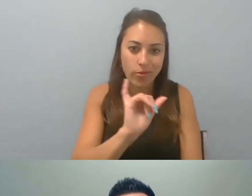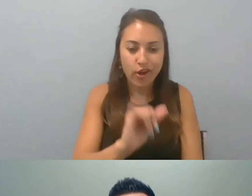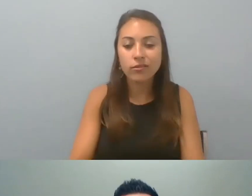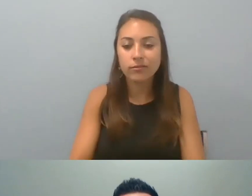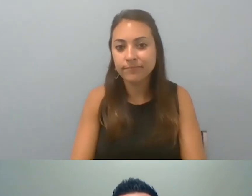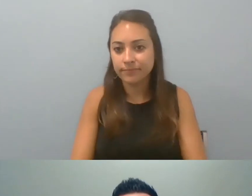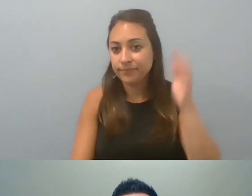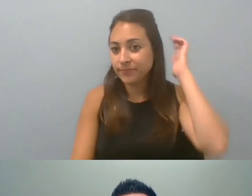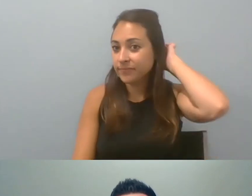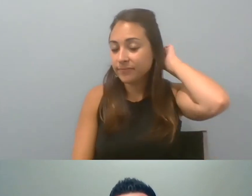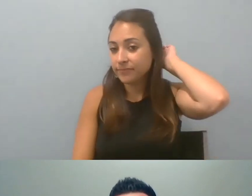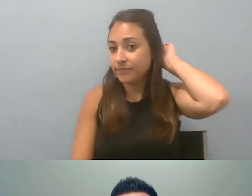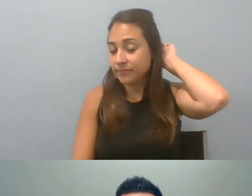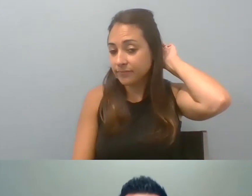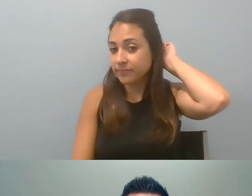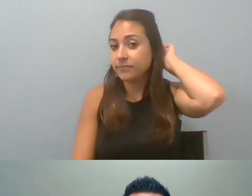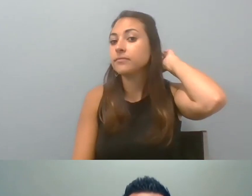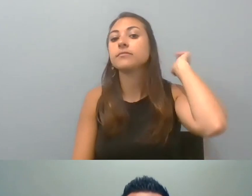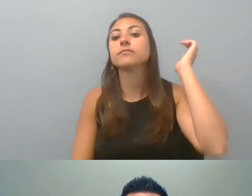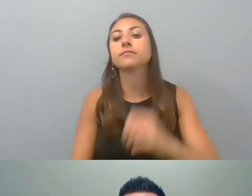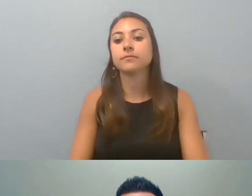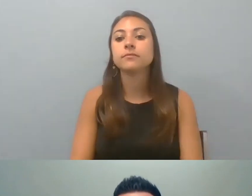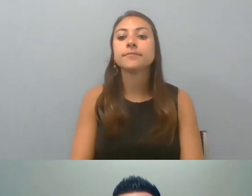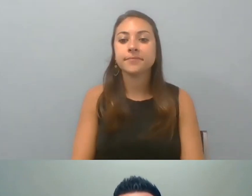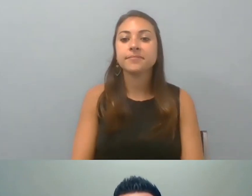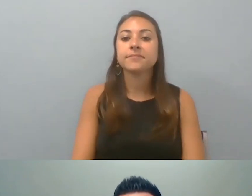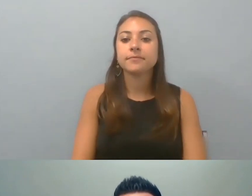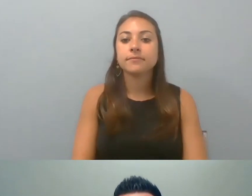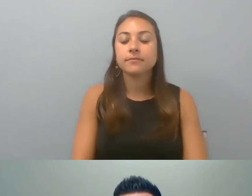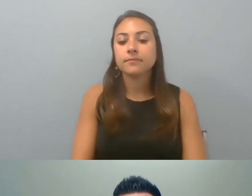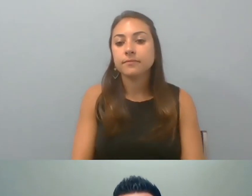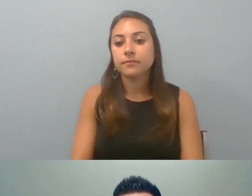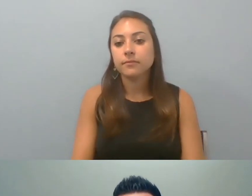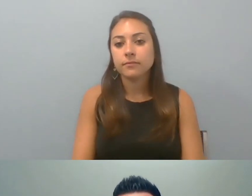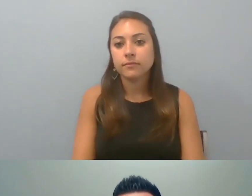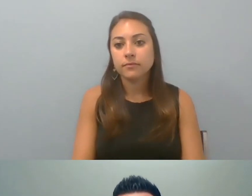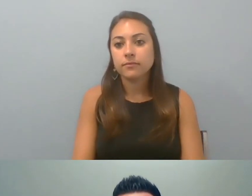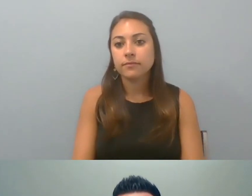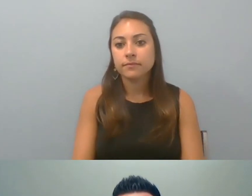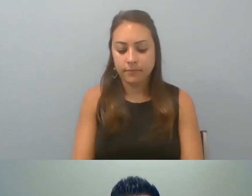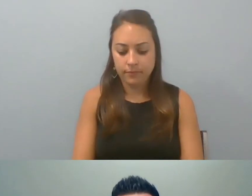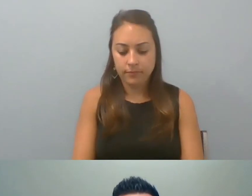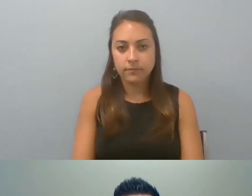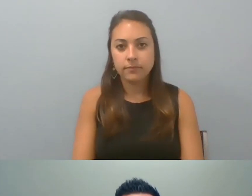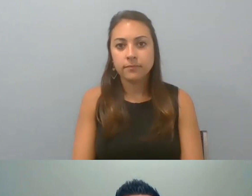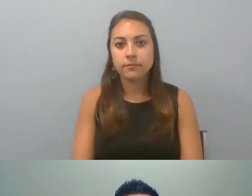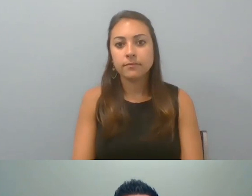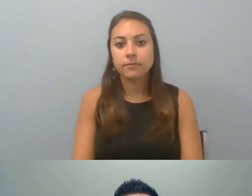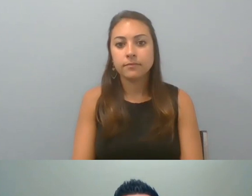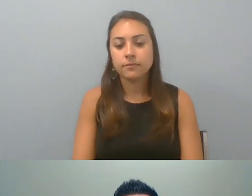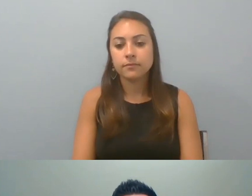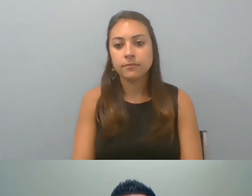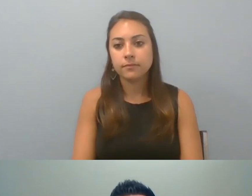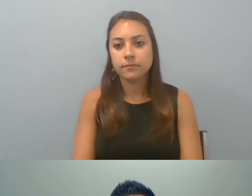items located in that store. Thank you very much, Bobby.